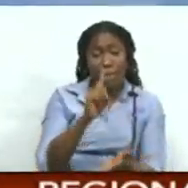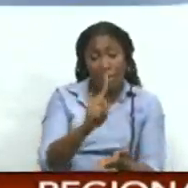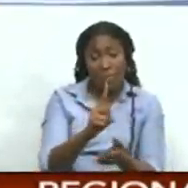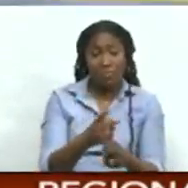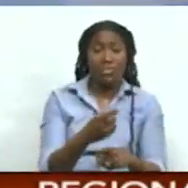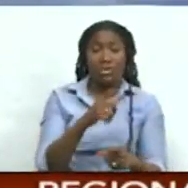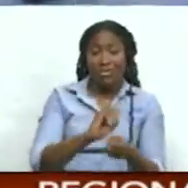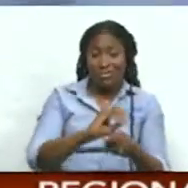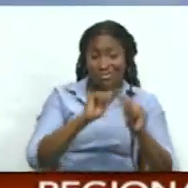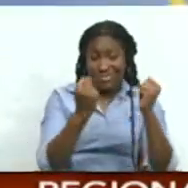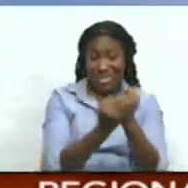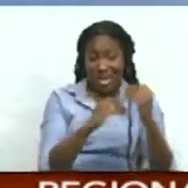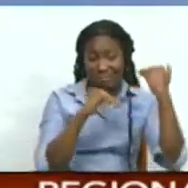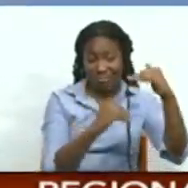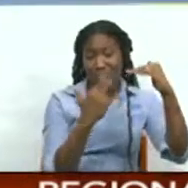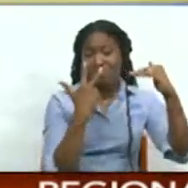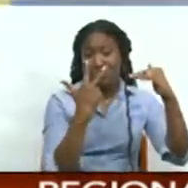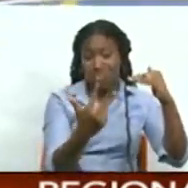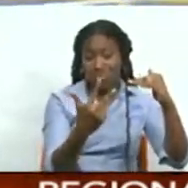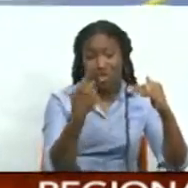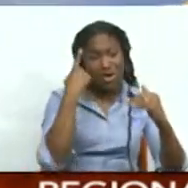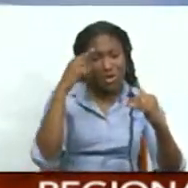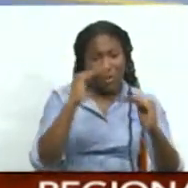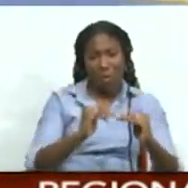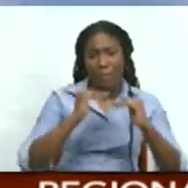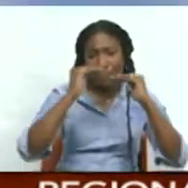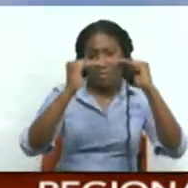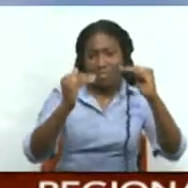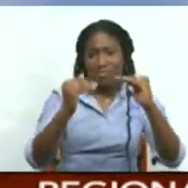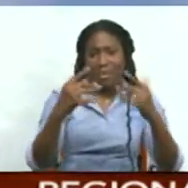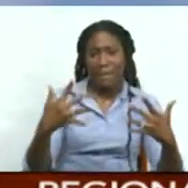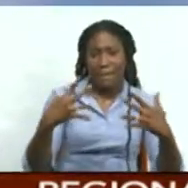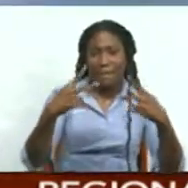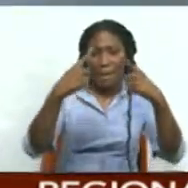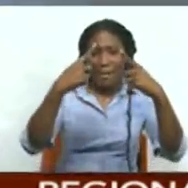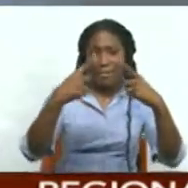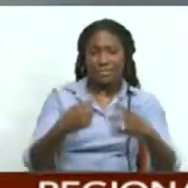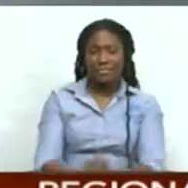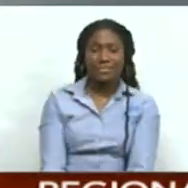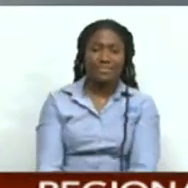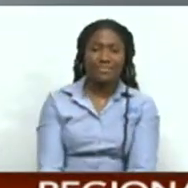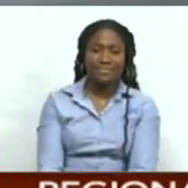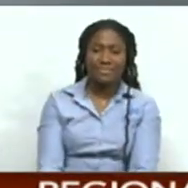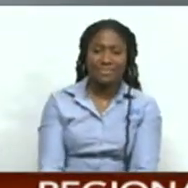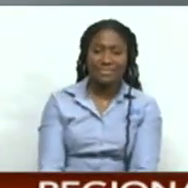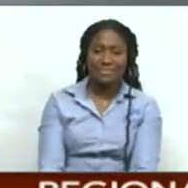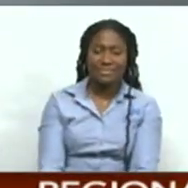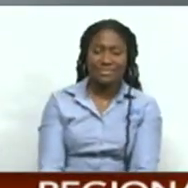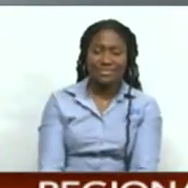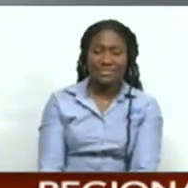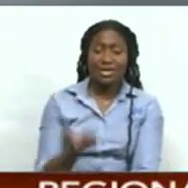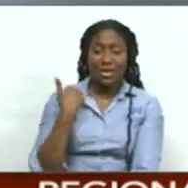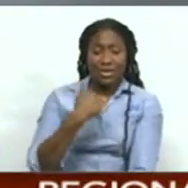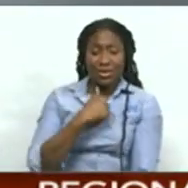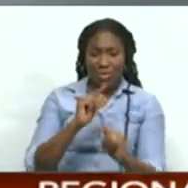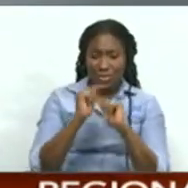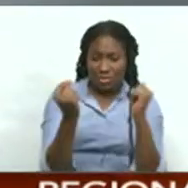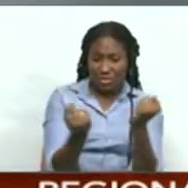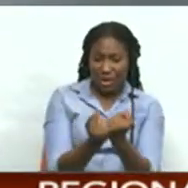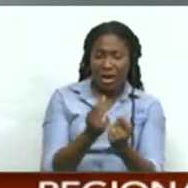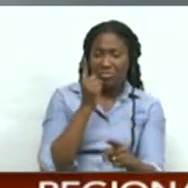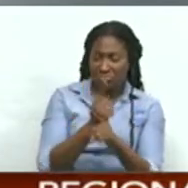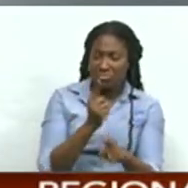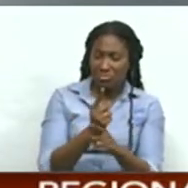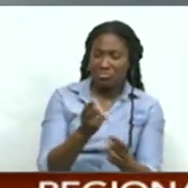of the three groups in order to advance to the knockout stages. Overall, as a team, you know, we have a well-balanced team. We